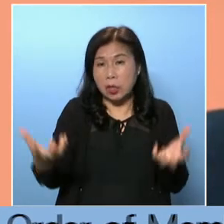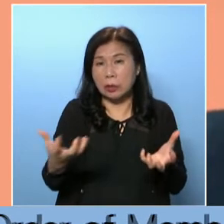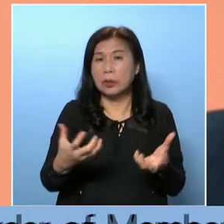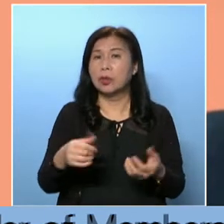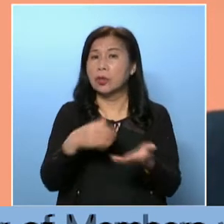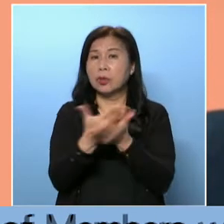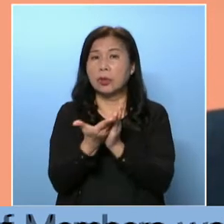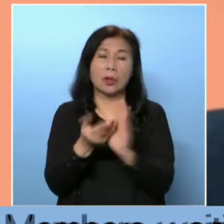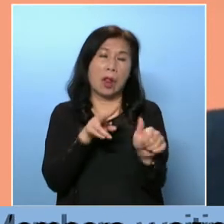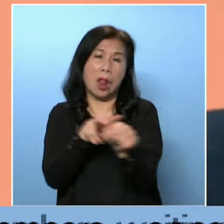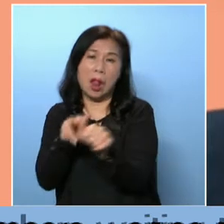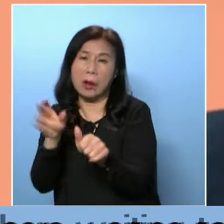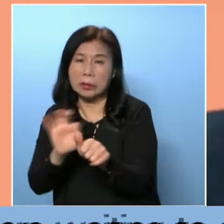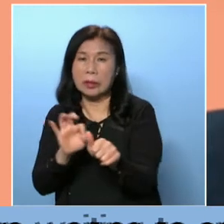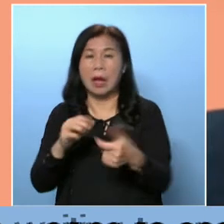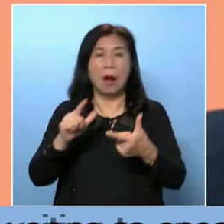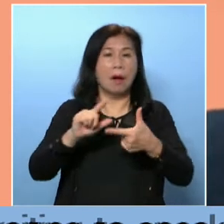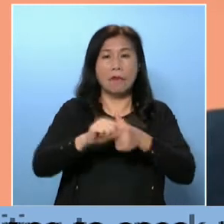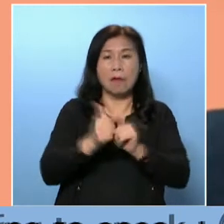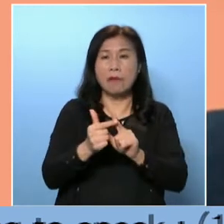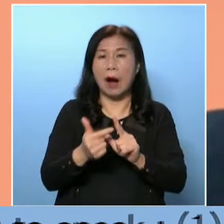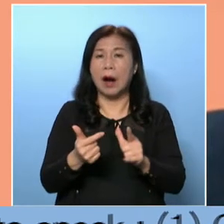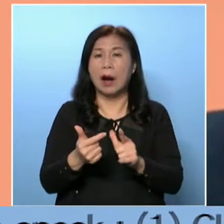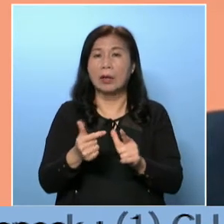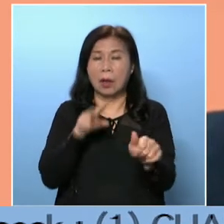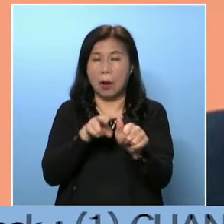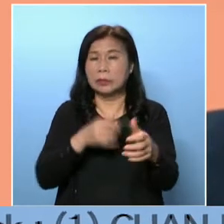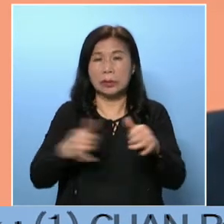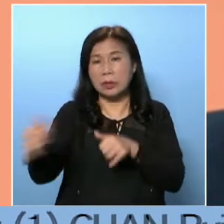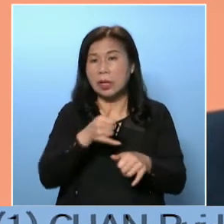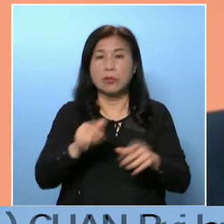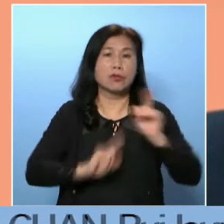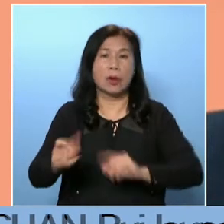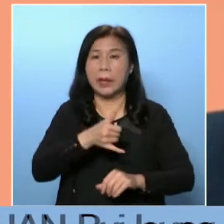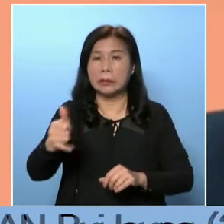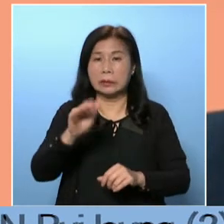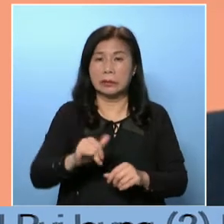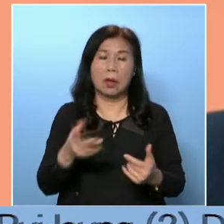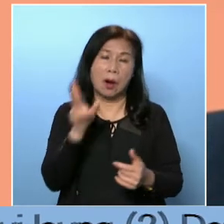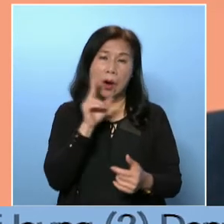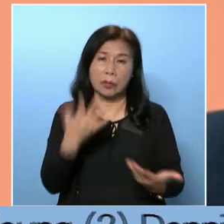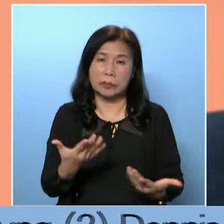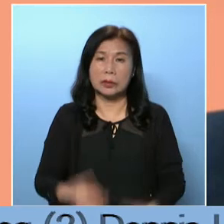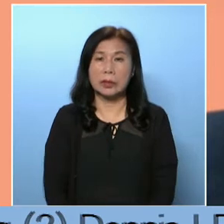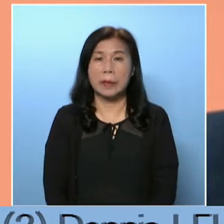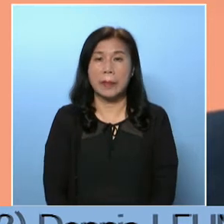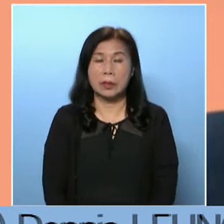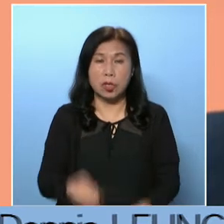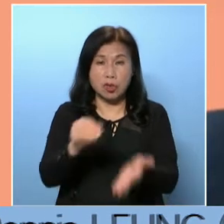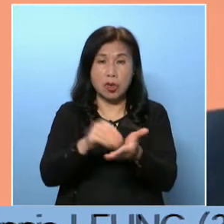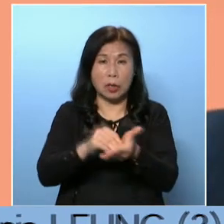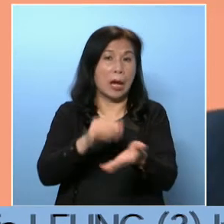For those who are isolating at home, there is simply no way to restrict the movements of the